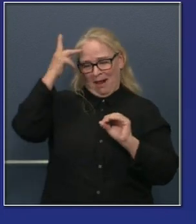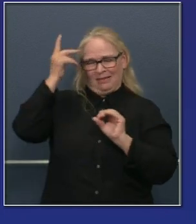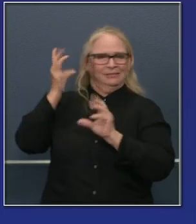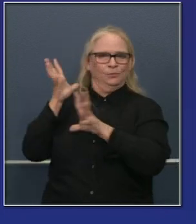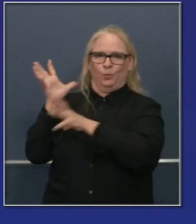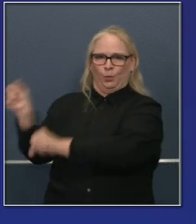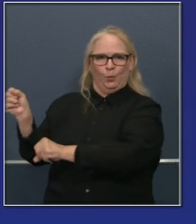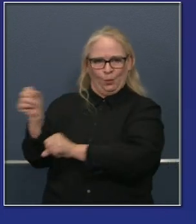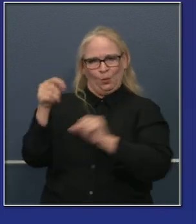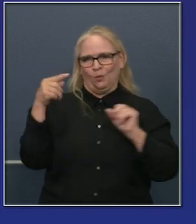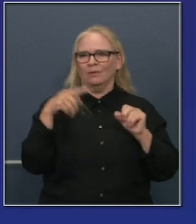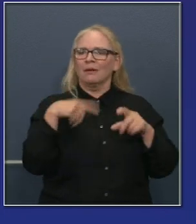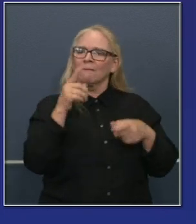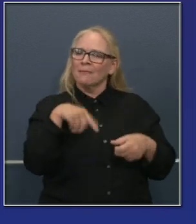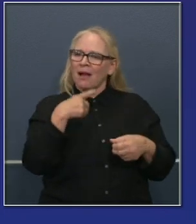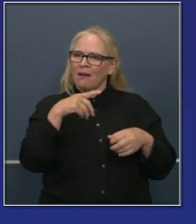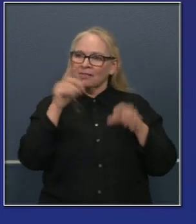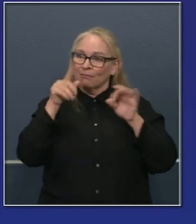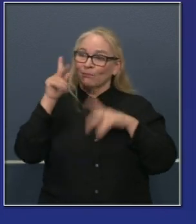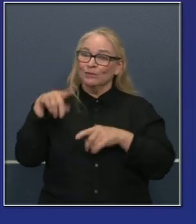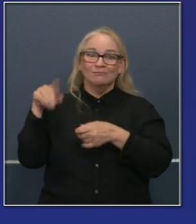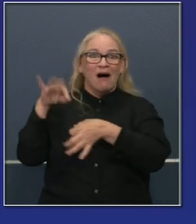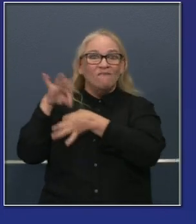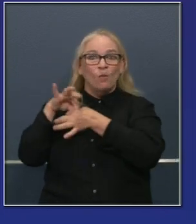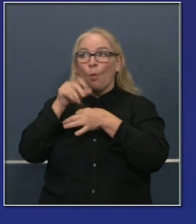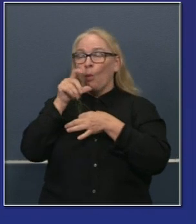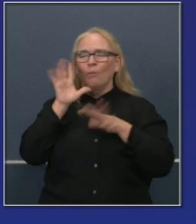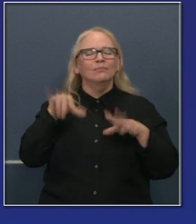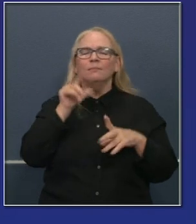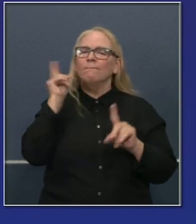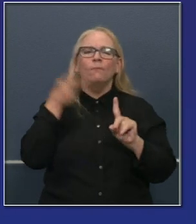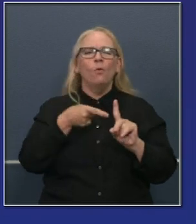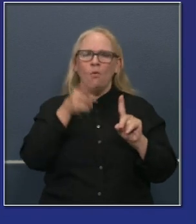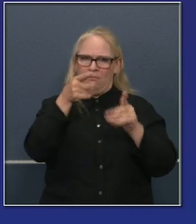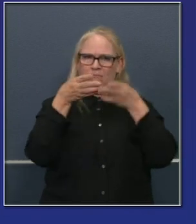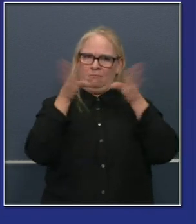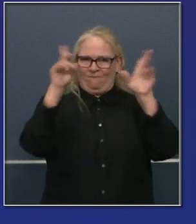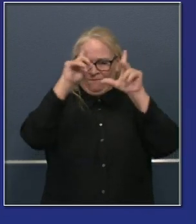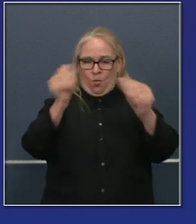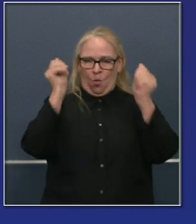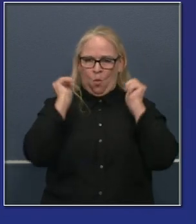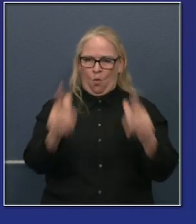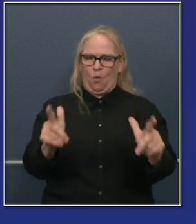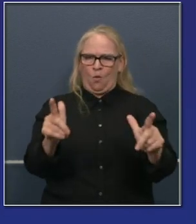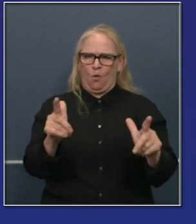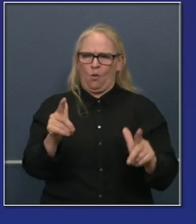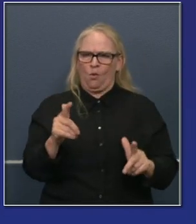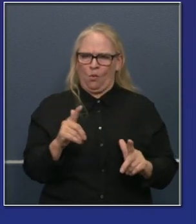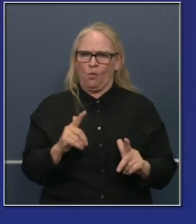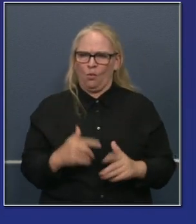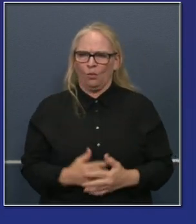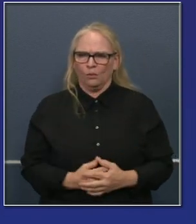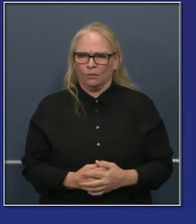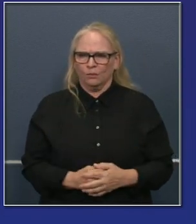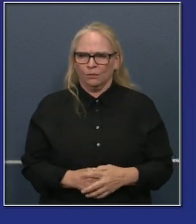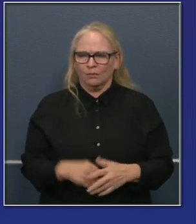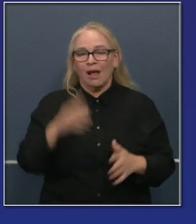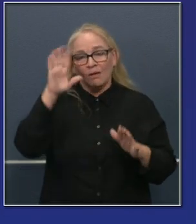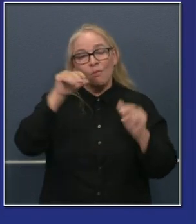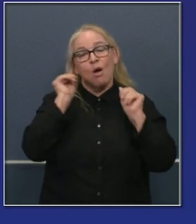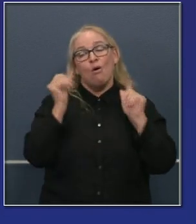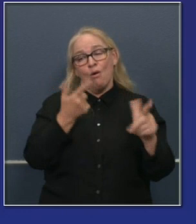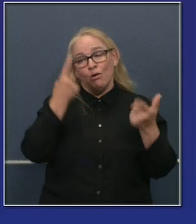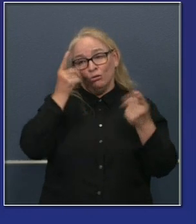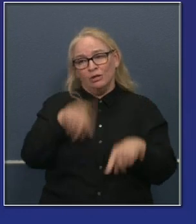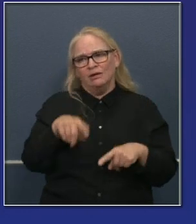I think broadly this statement, and forgive me, I say broadly because I recognize not everyone would submit to it, but broadly this statement I